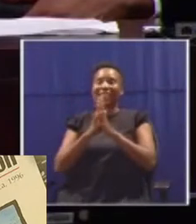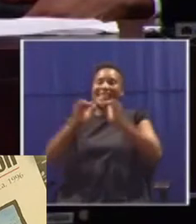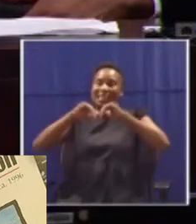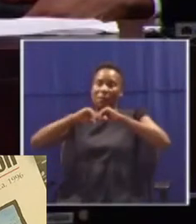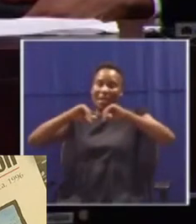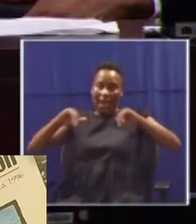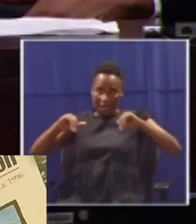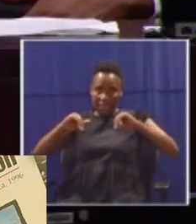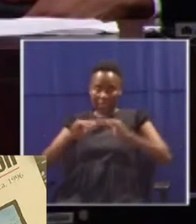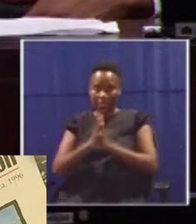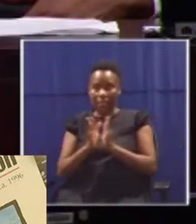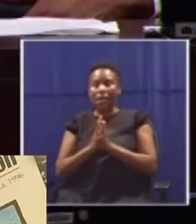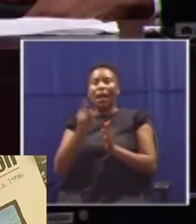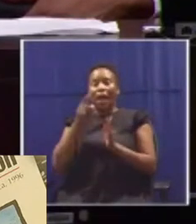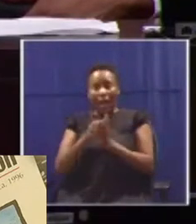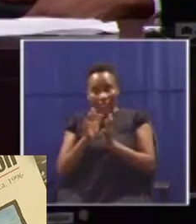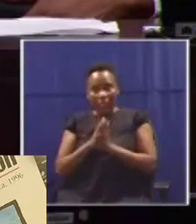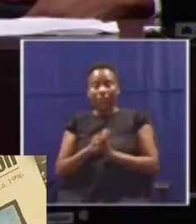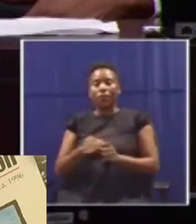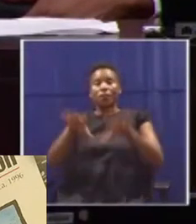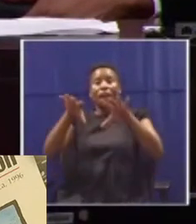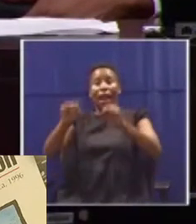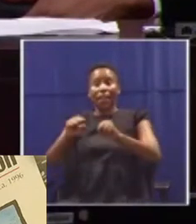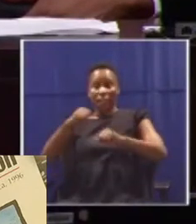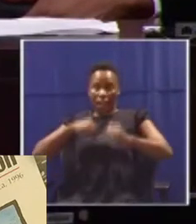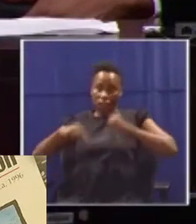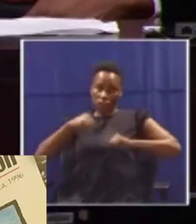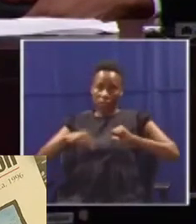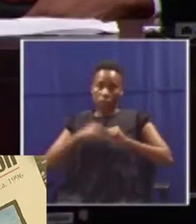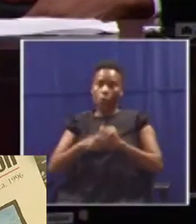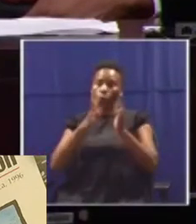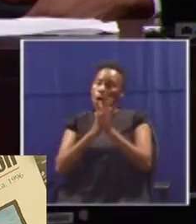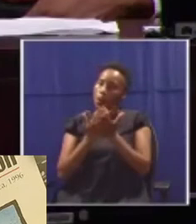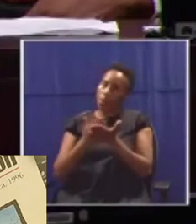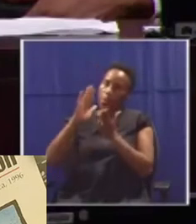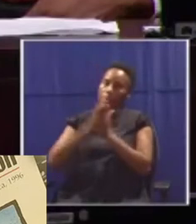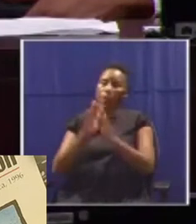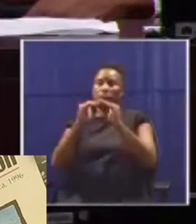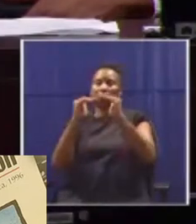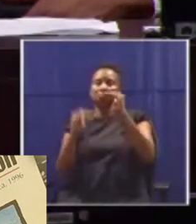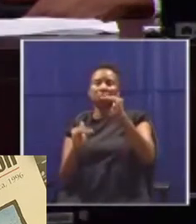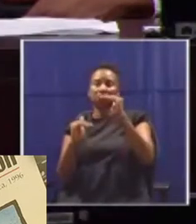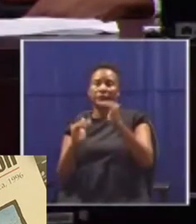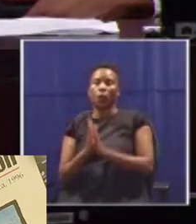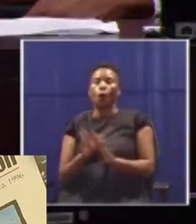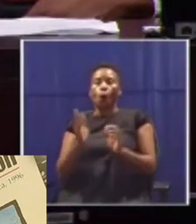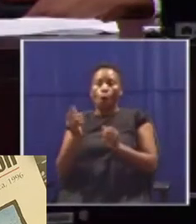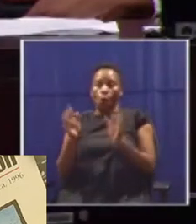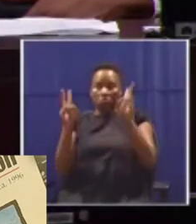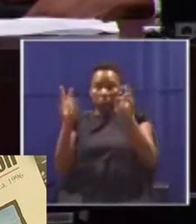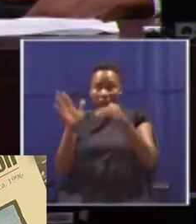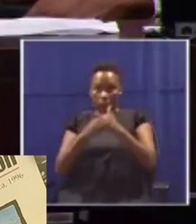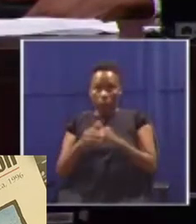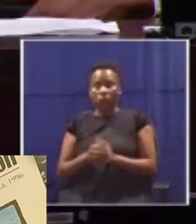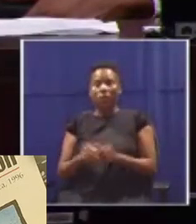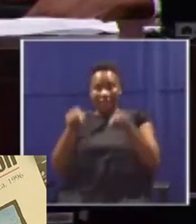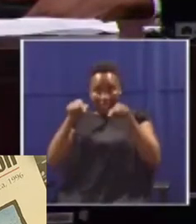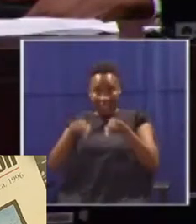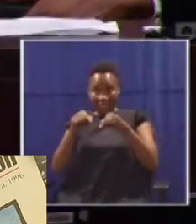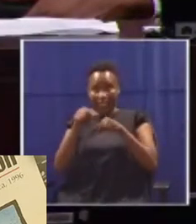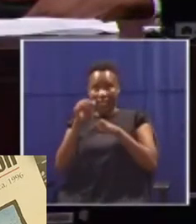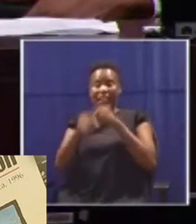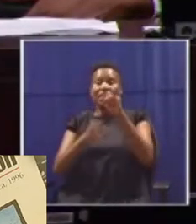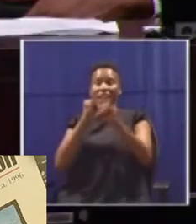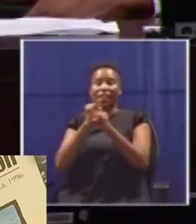action to drive gender parity, close quote. On this International Women's Day, which is coming